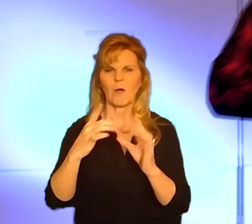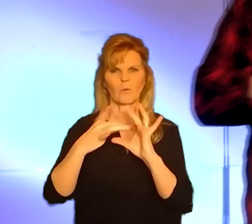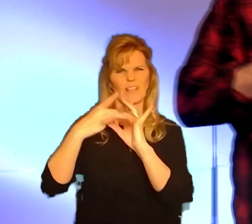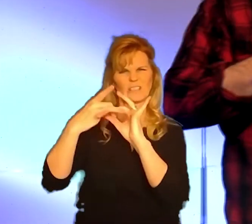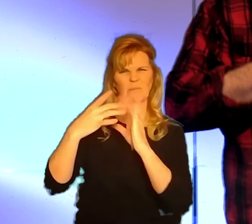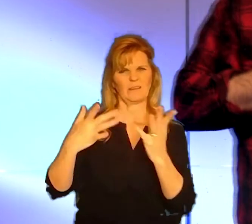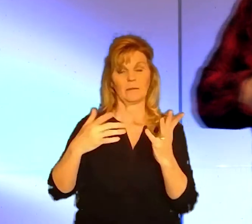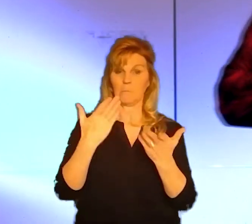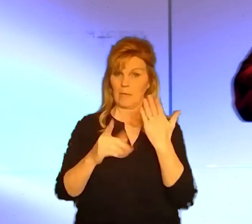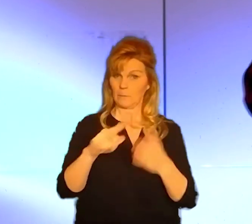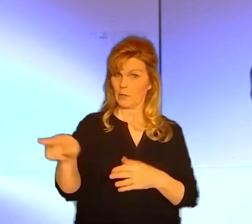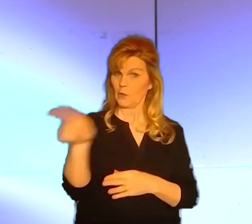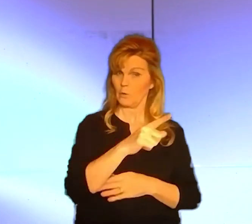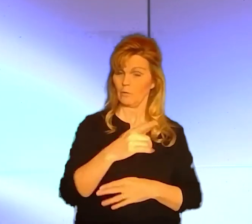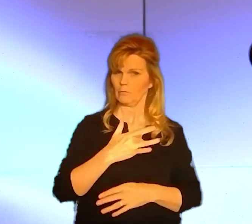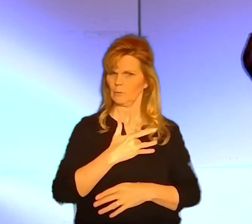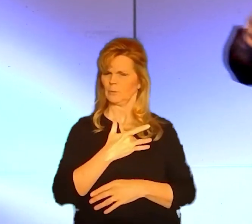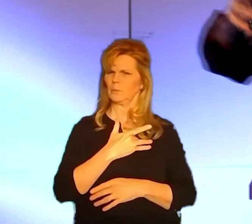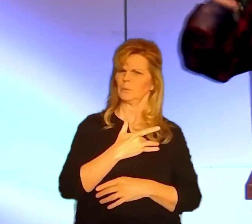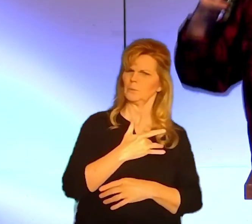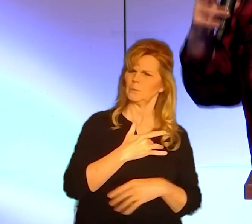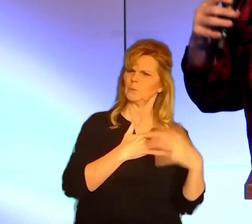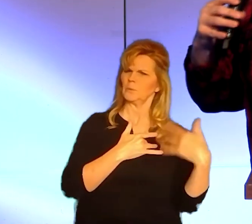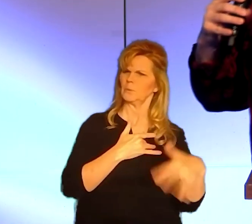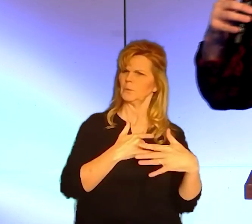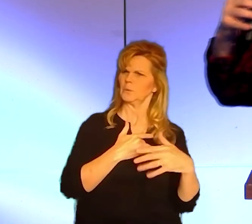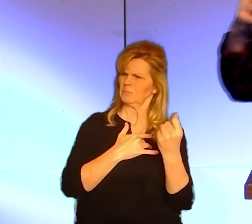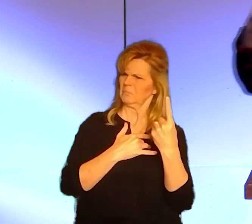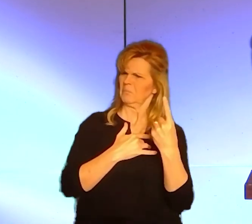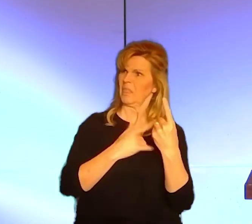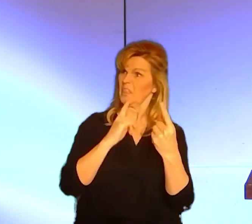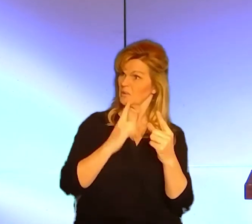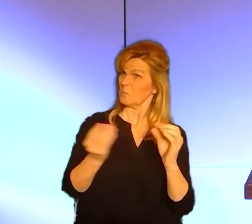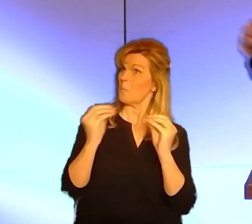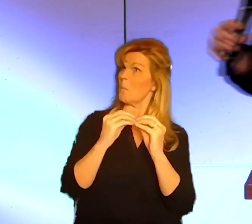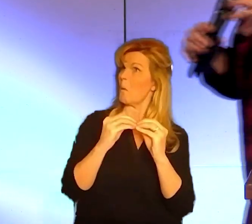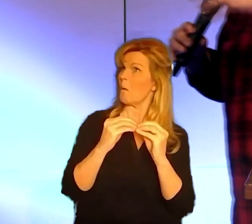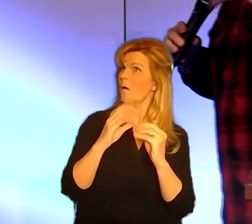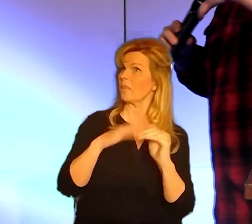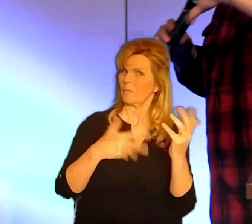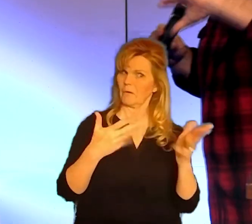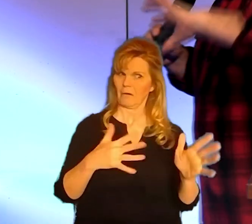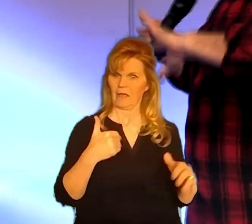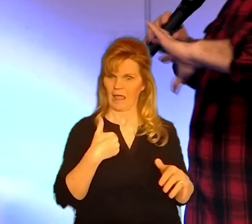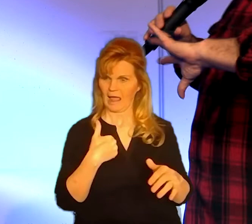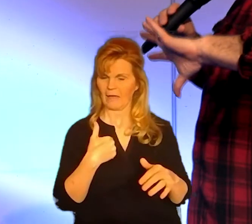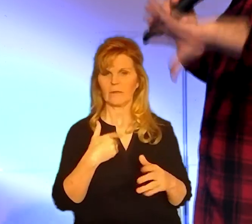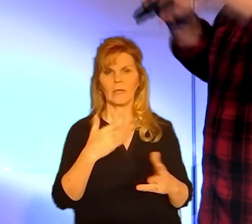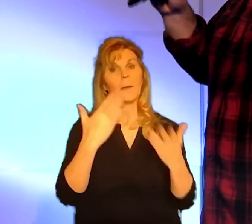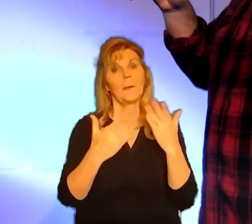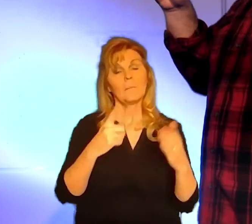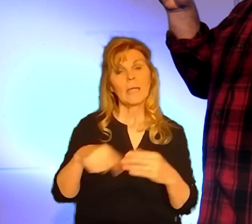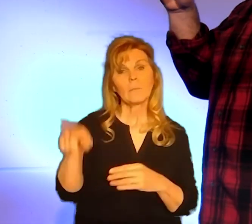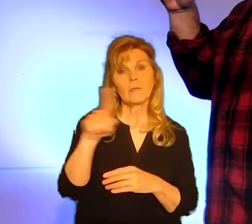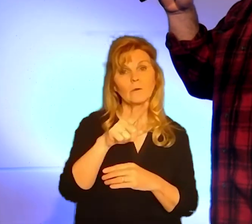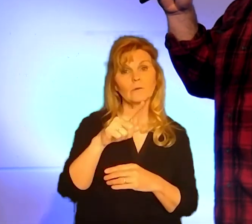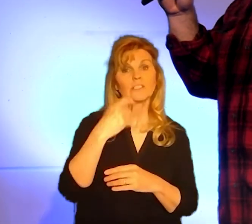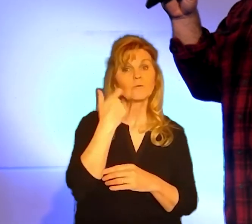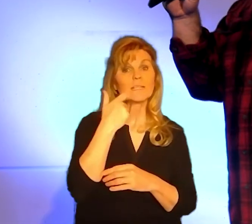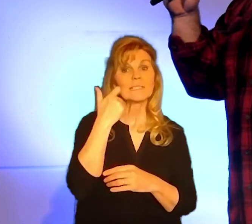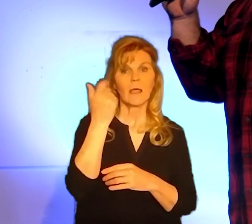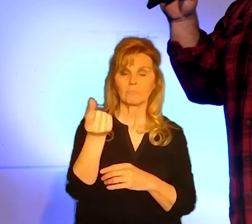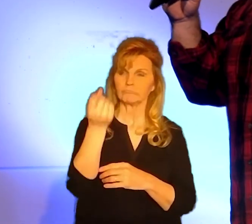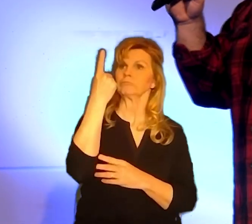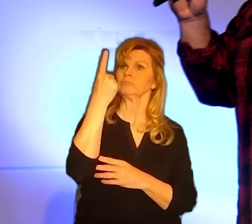the Spirit of God like stirring you, like, hey, there's more. Maybe you've had just like a, you know, like an intellectual assessment